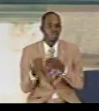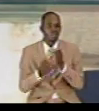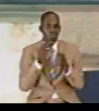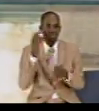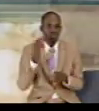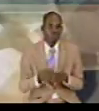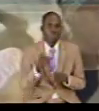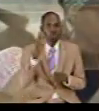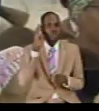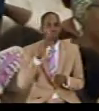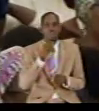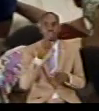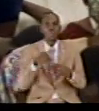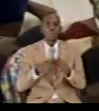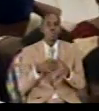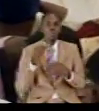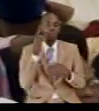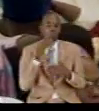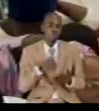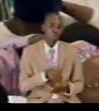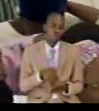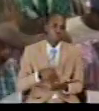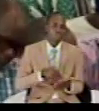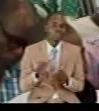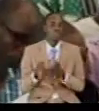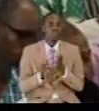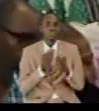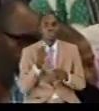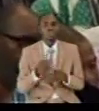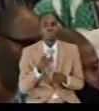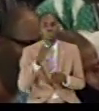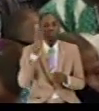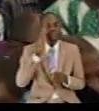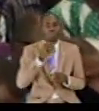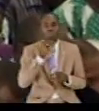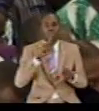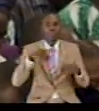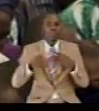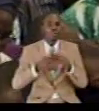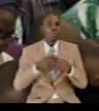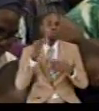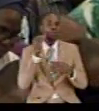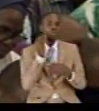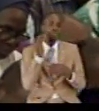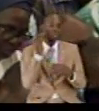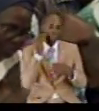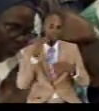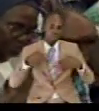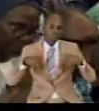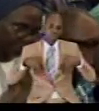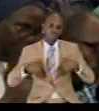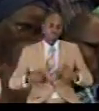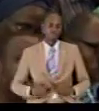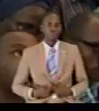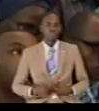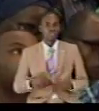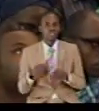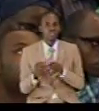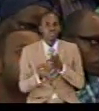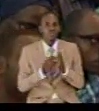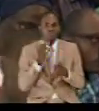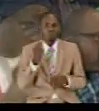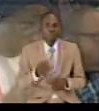home weary. You'll not go back home tired and worn out in Jesus' name.